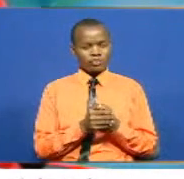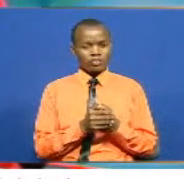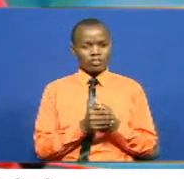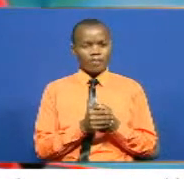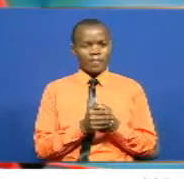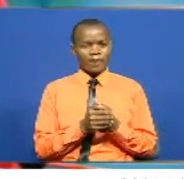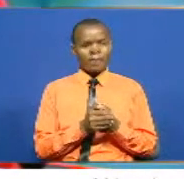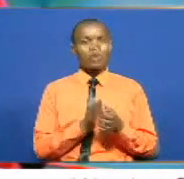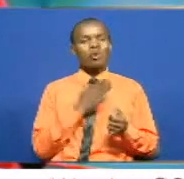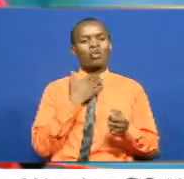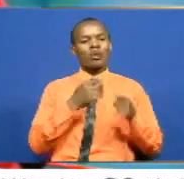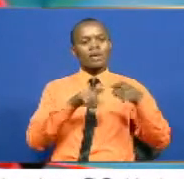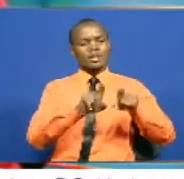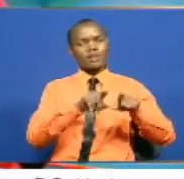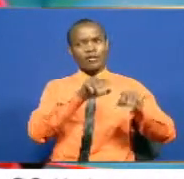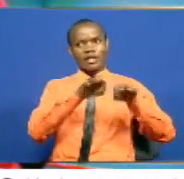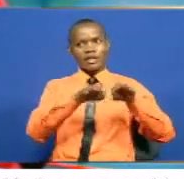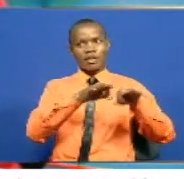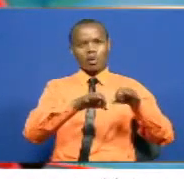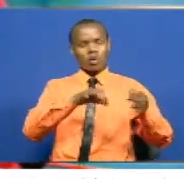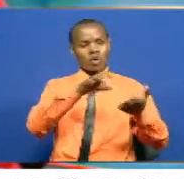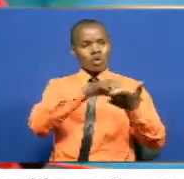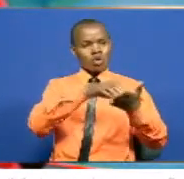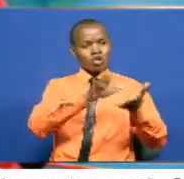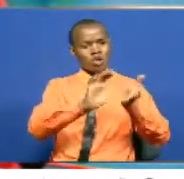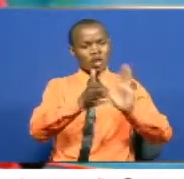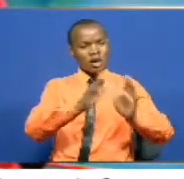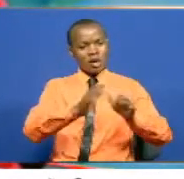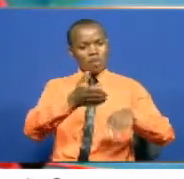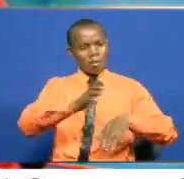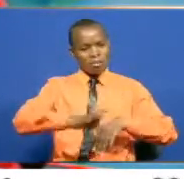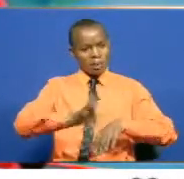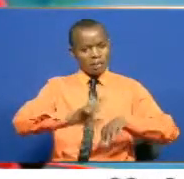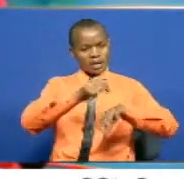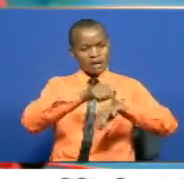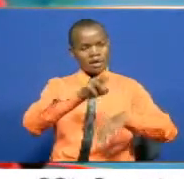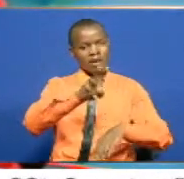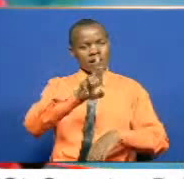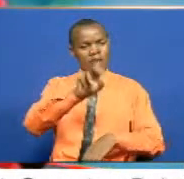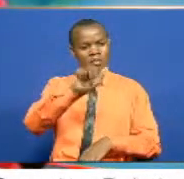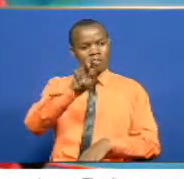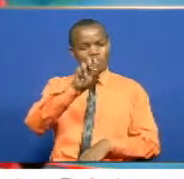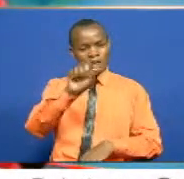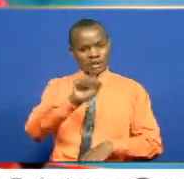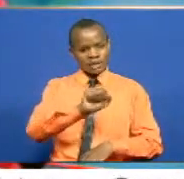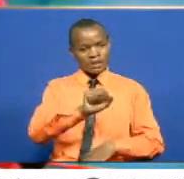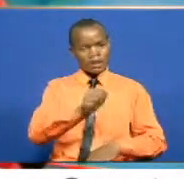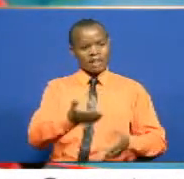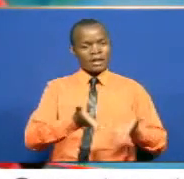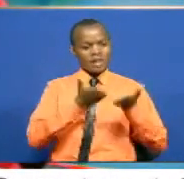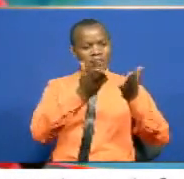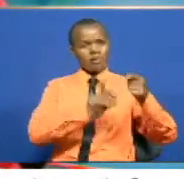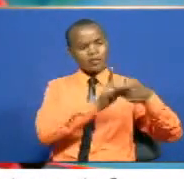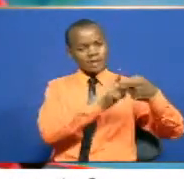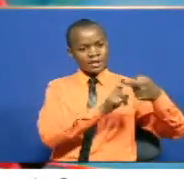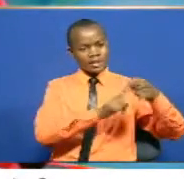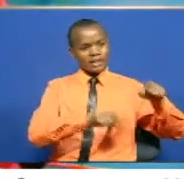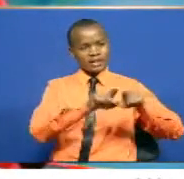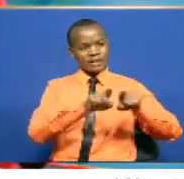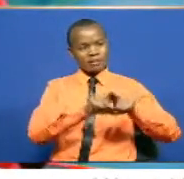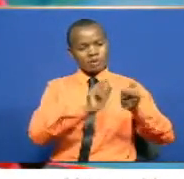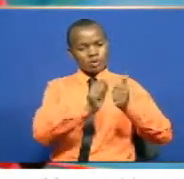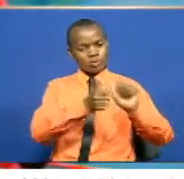hear from you. The state of basketball following the Morans going up, and what's the direction for the sport in the